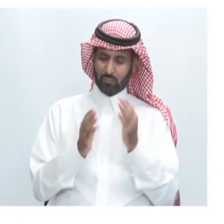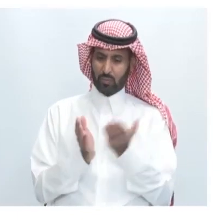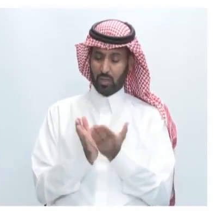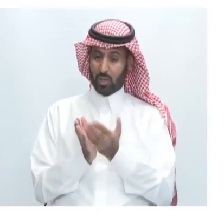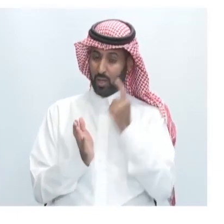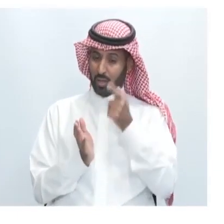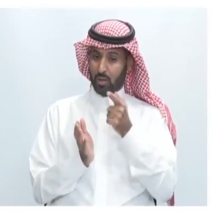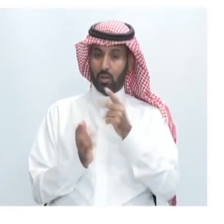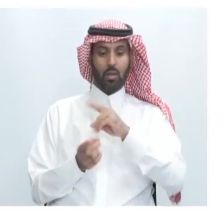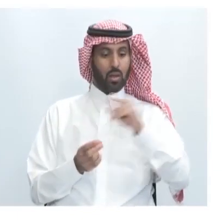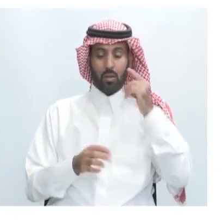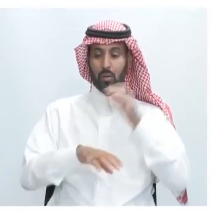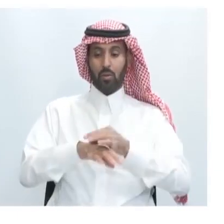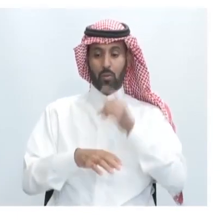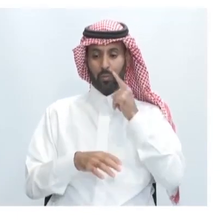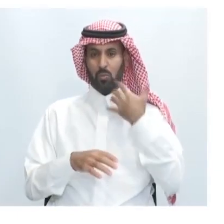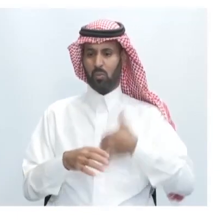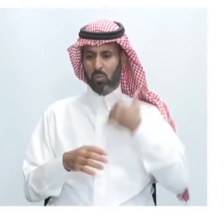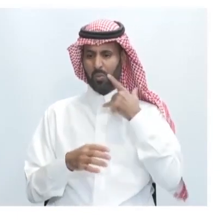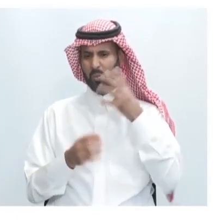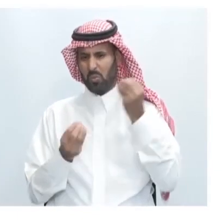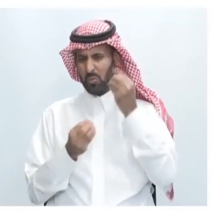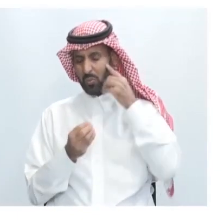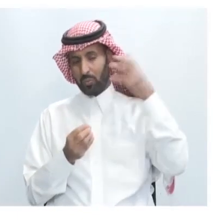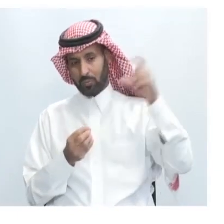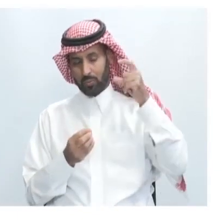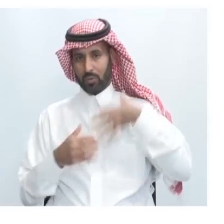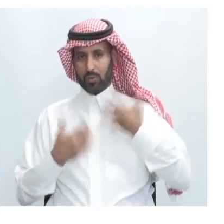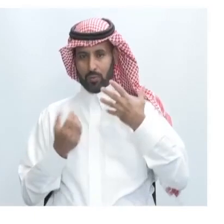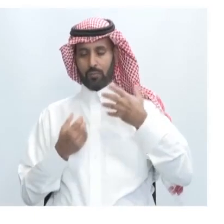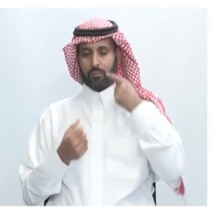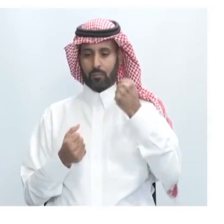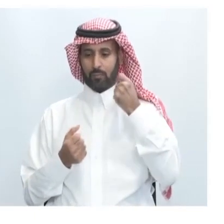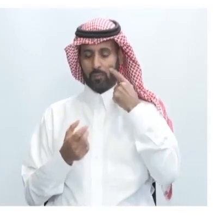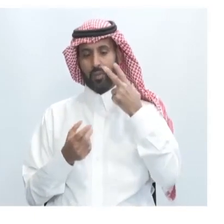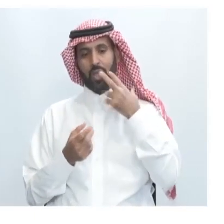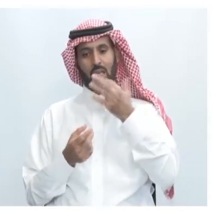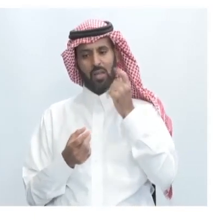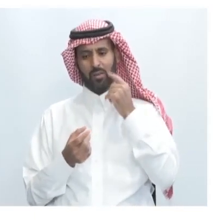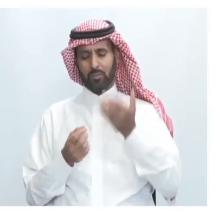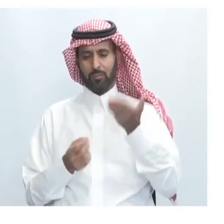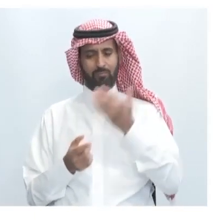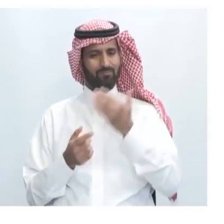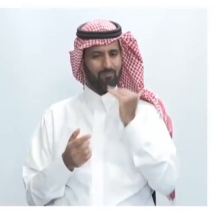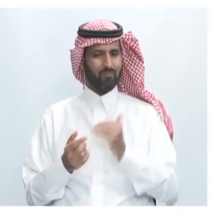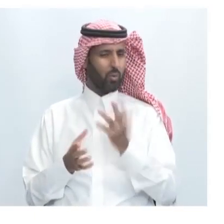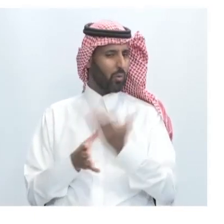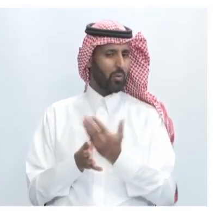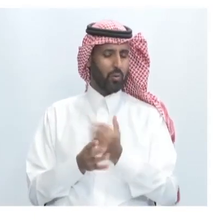If you are like most people, you would feel calmer in the blue room and more energized in the red room. Why is